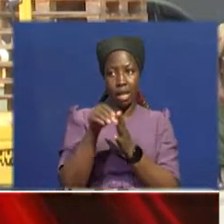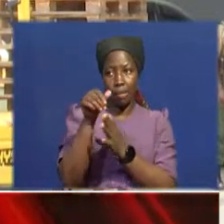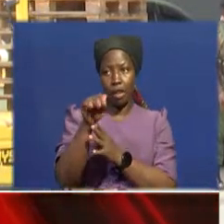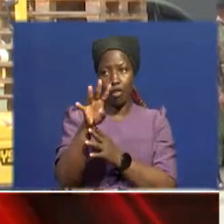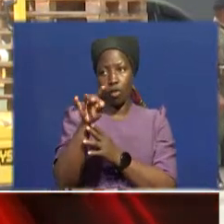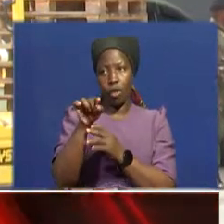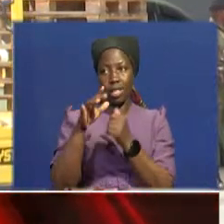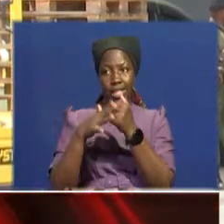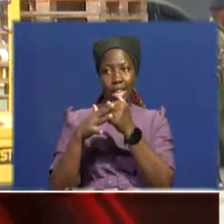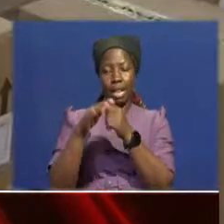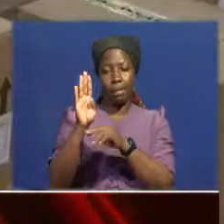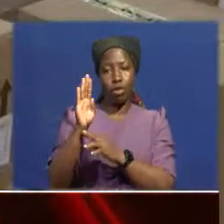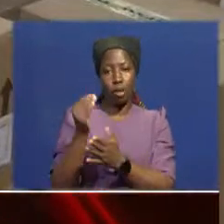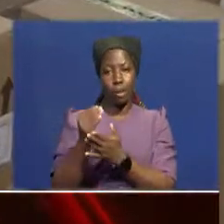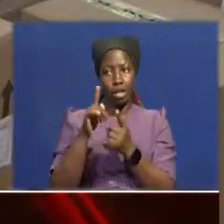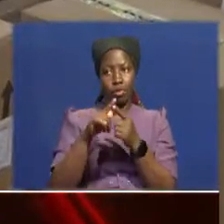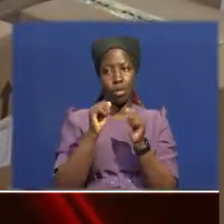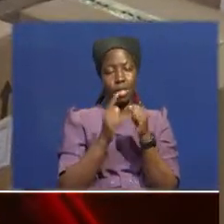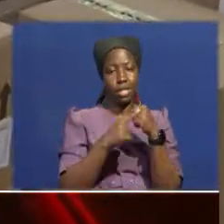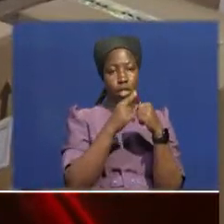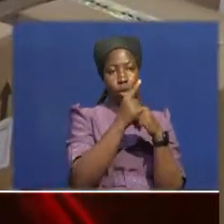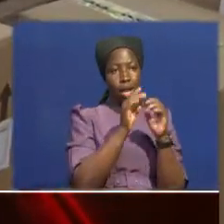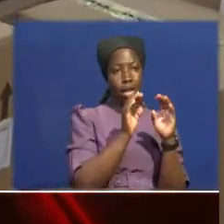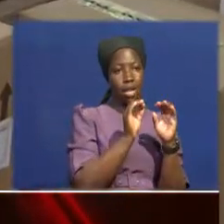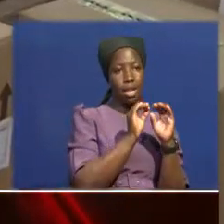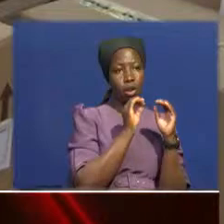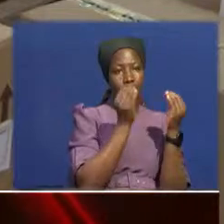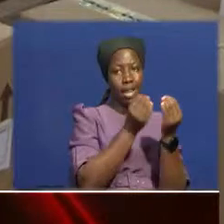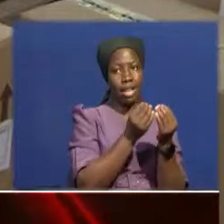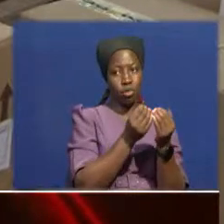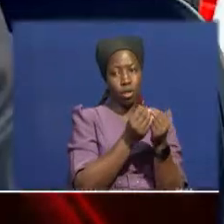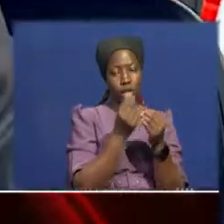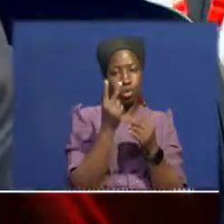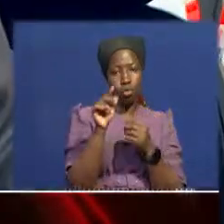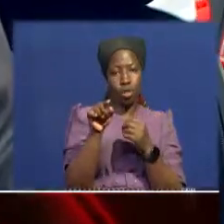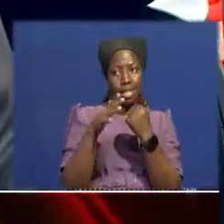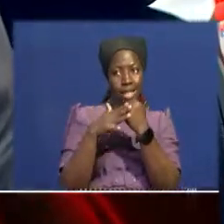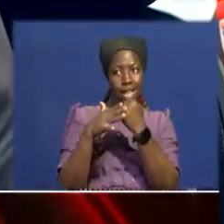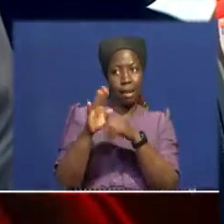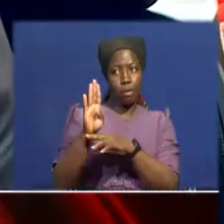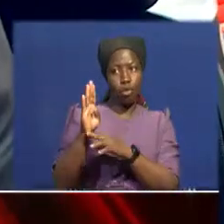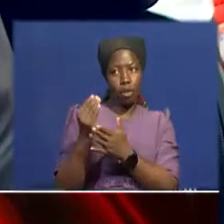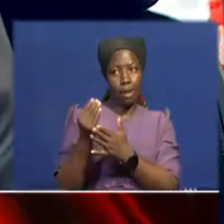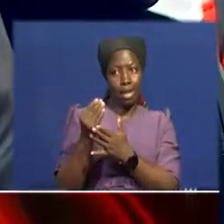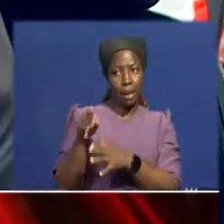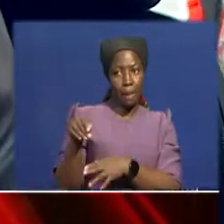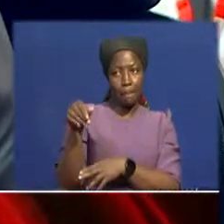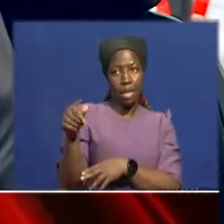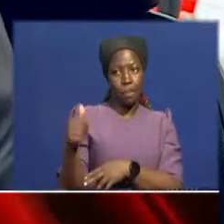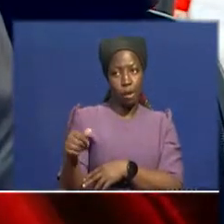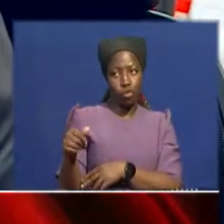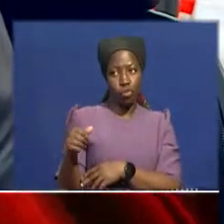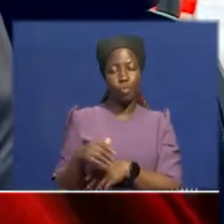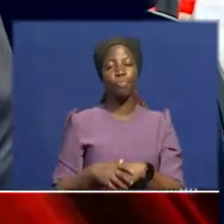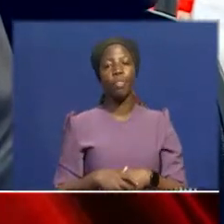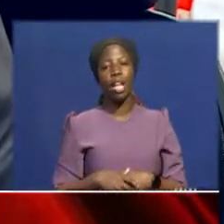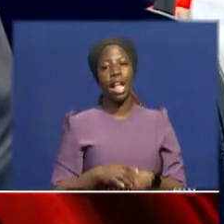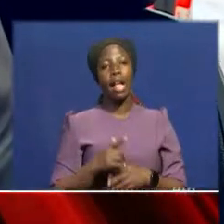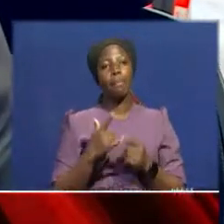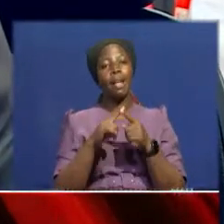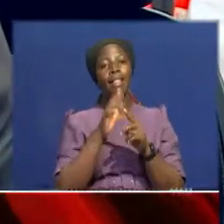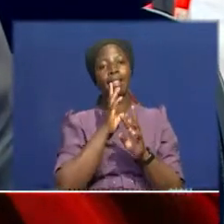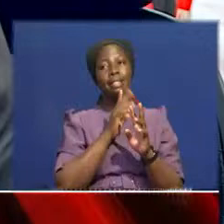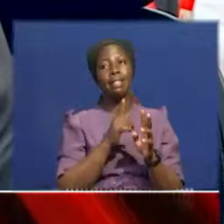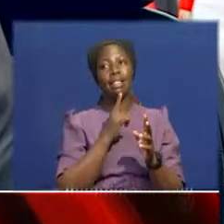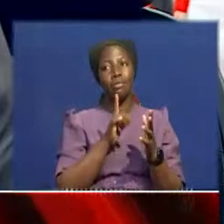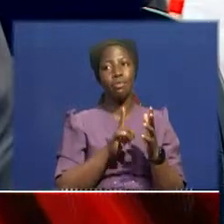shillings to 61 entities, with 2.9 billion yet to be paid. Talib, however, revealed that the reports on the